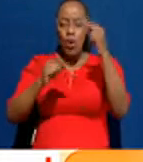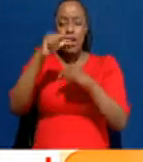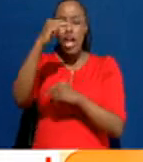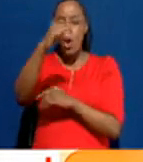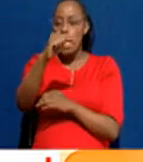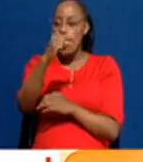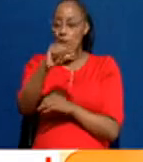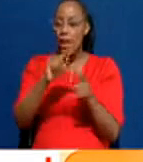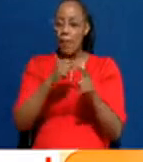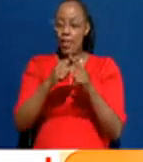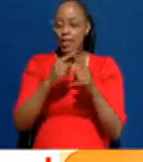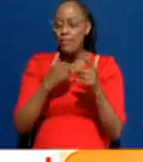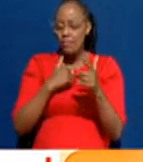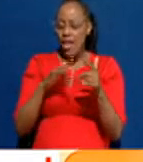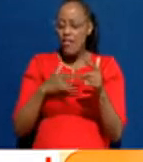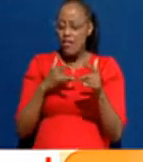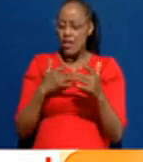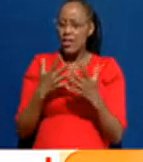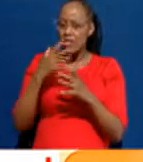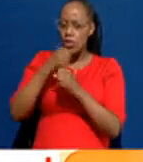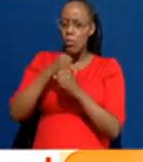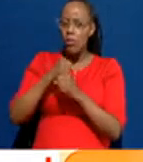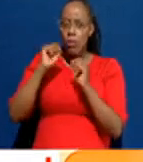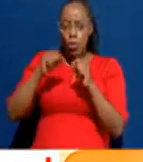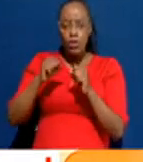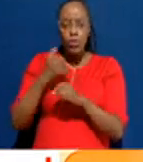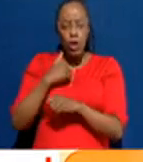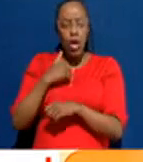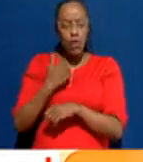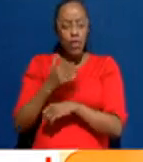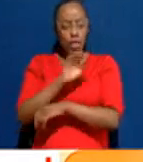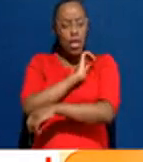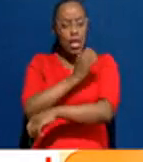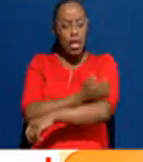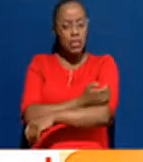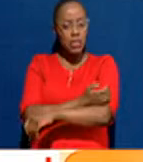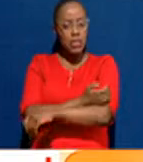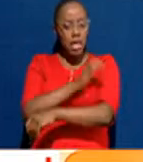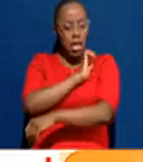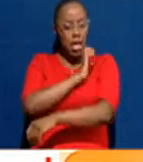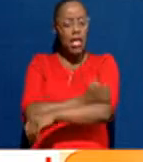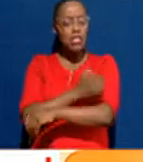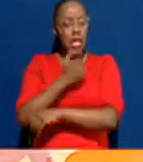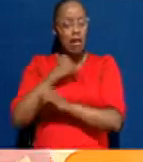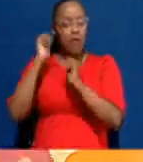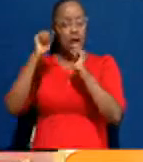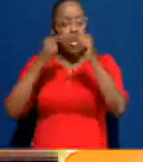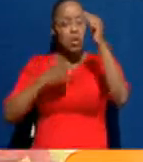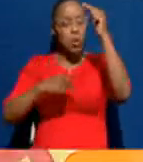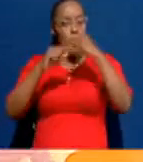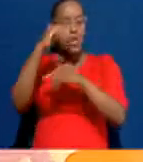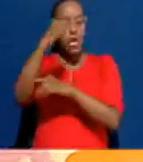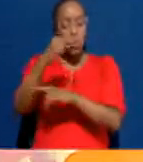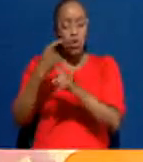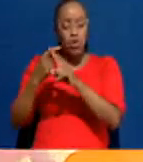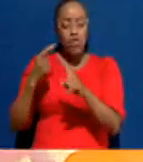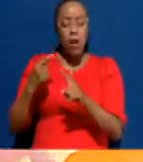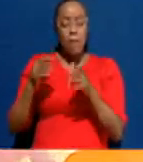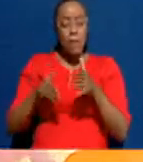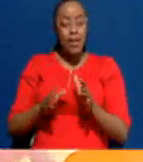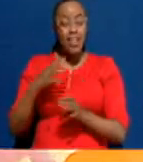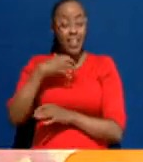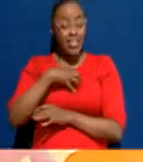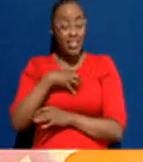so nikakuwa na hiyo courage, kumbe bado tuko na ile, bado tuko na nguvu, tunaweza win gold. Yes. Na tumetoka matana leave. Yes.